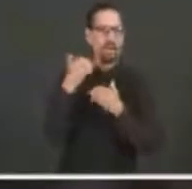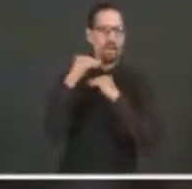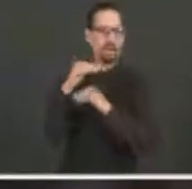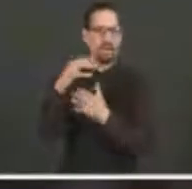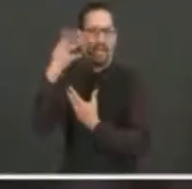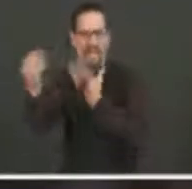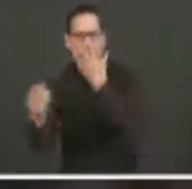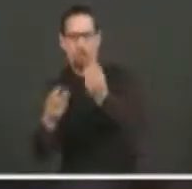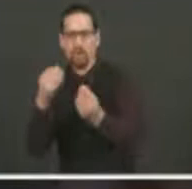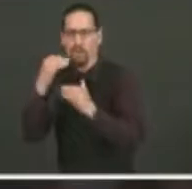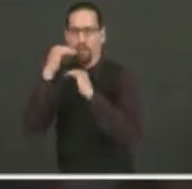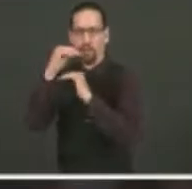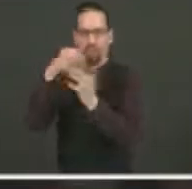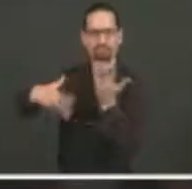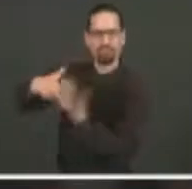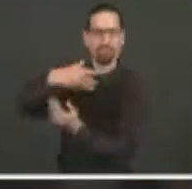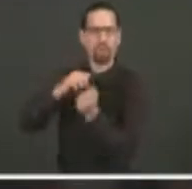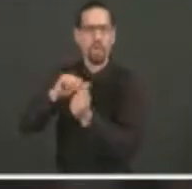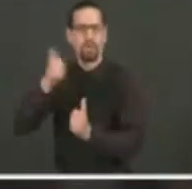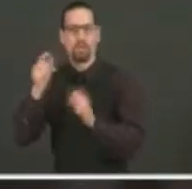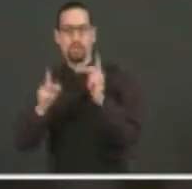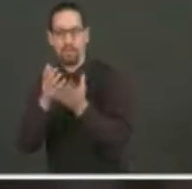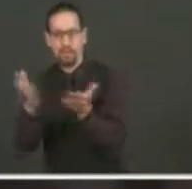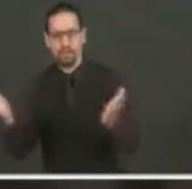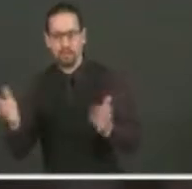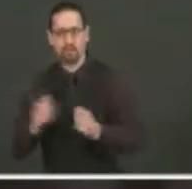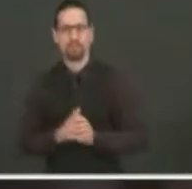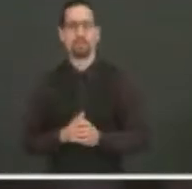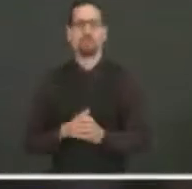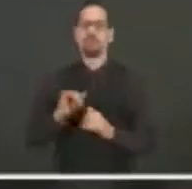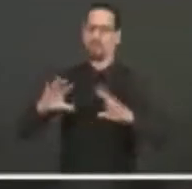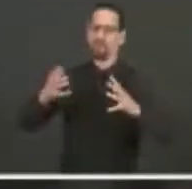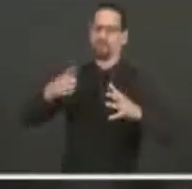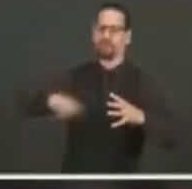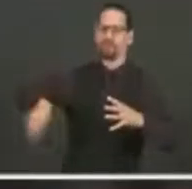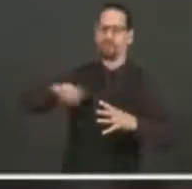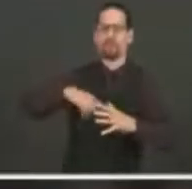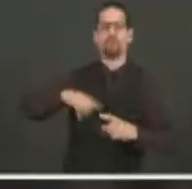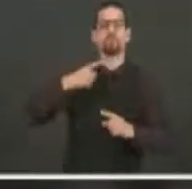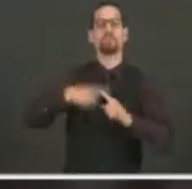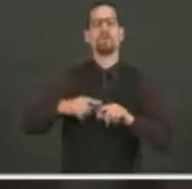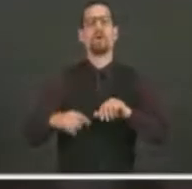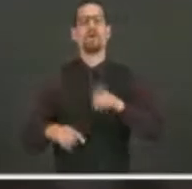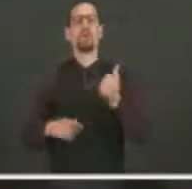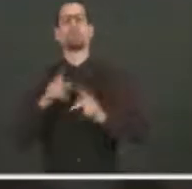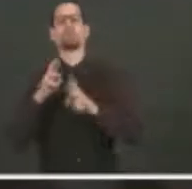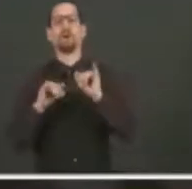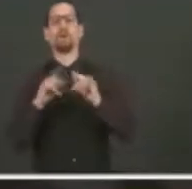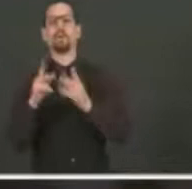other people. People in these categories and all Rhode Islanders need to understand that your